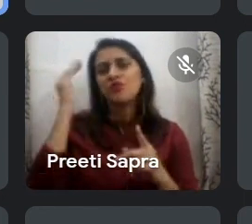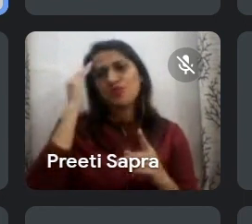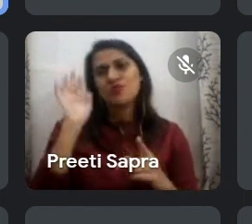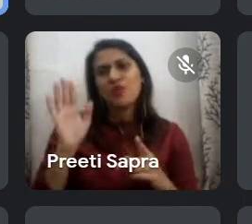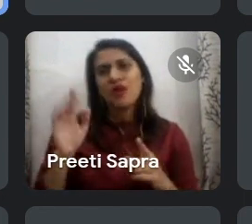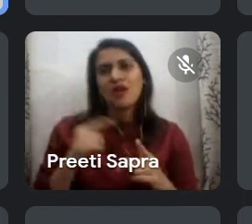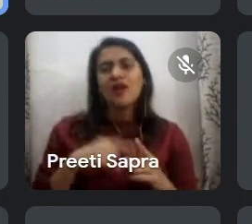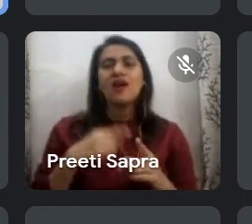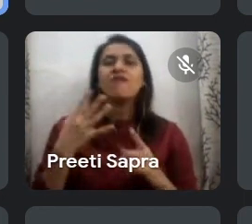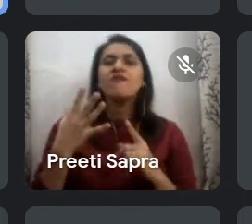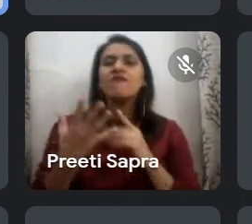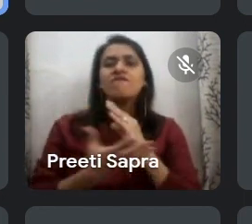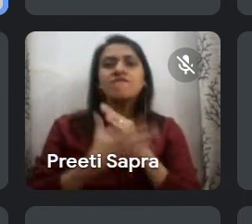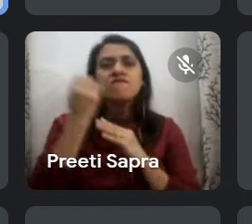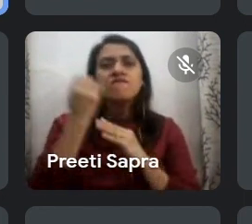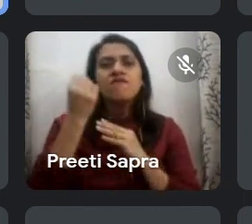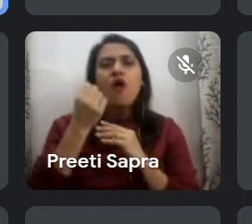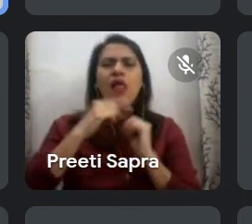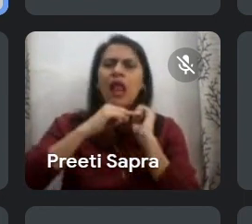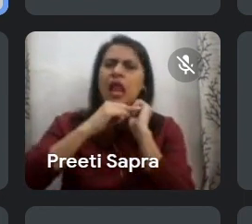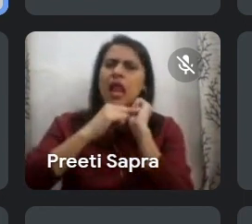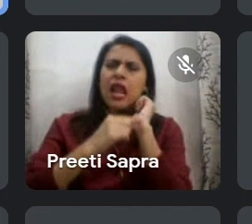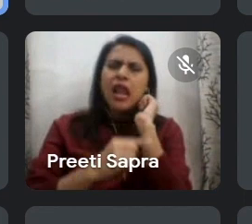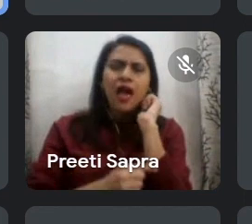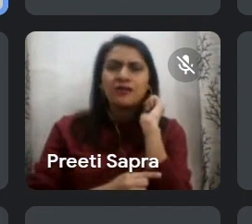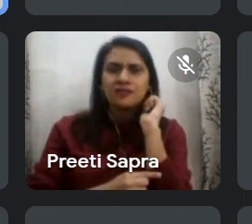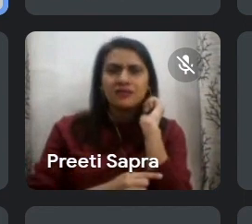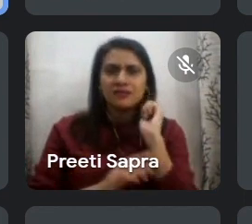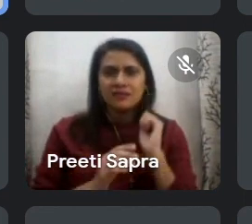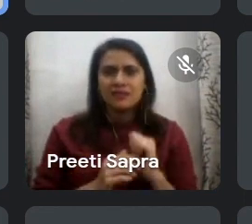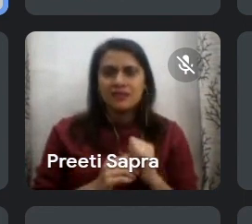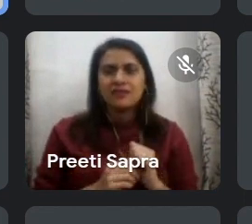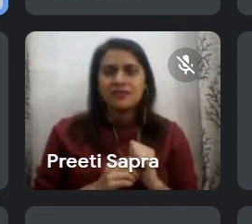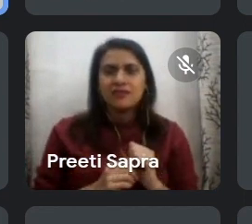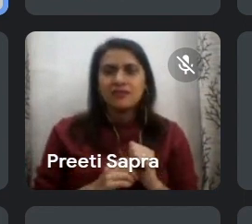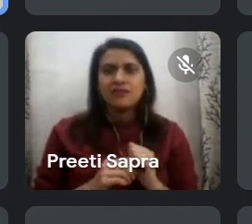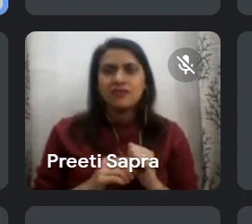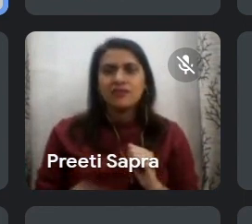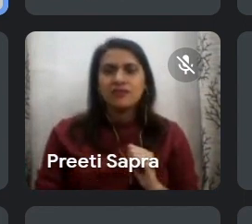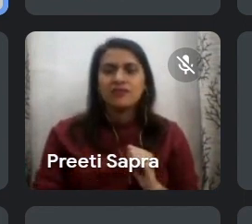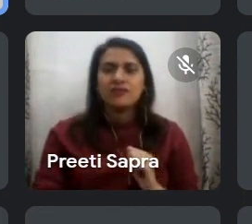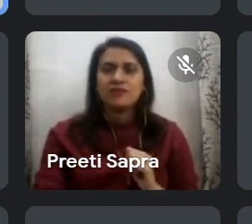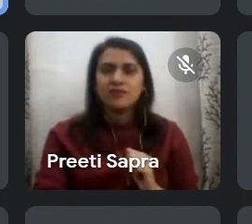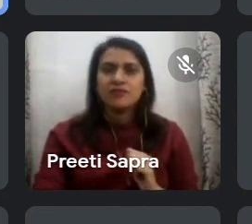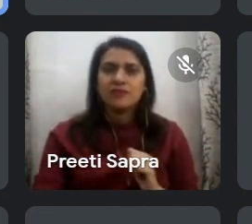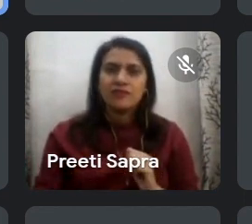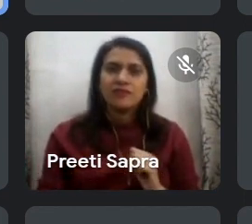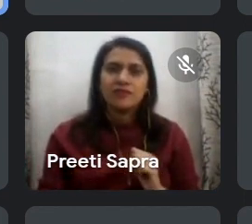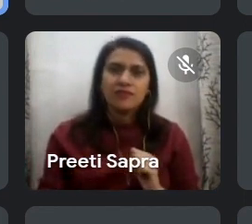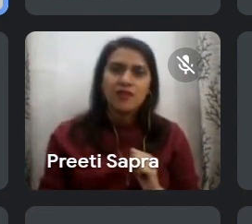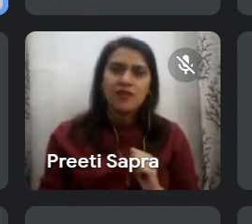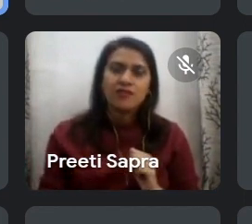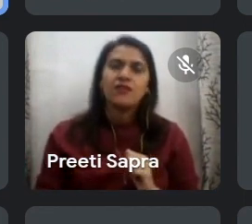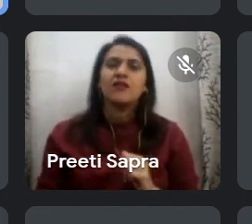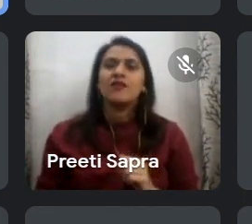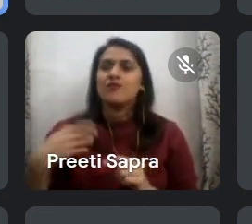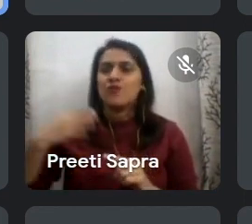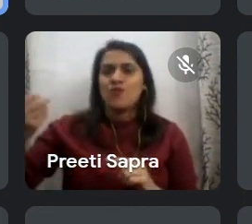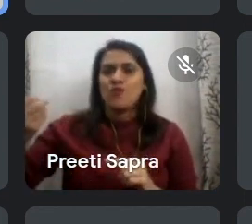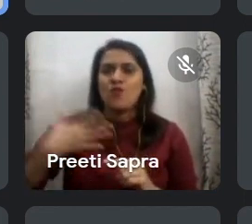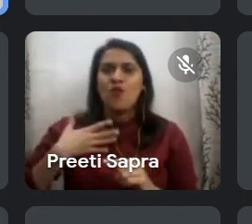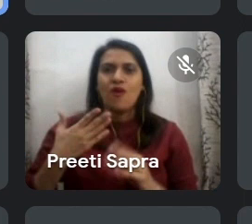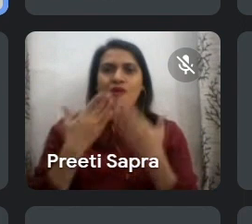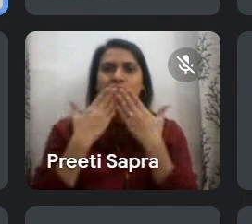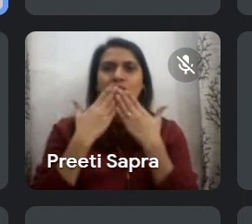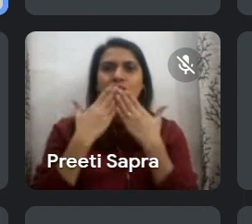found to have dyslexia in the very last minute, and the only compensation that I was given was half an hour extra. Luckily,